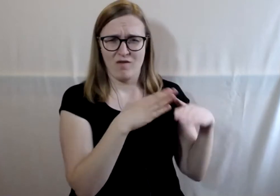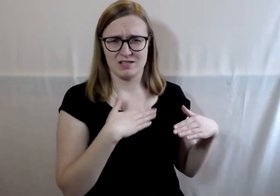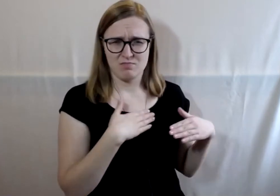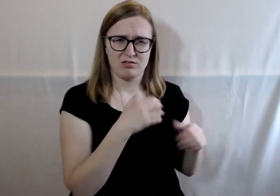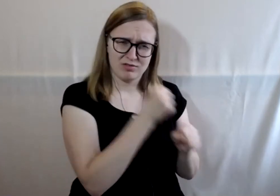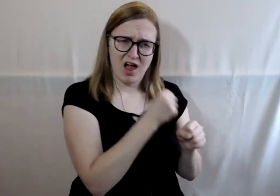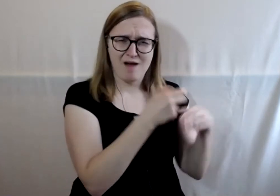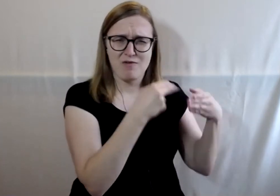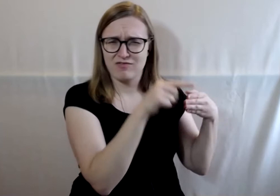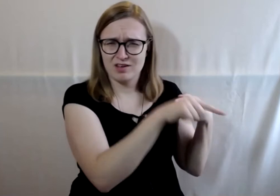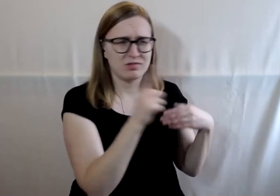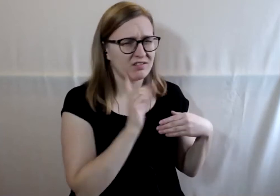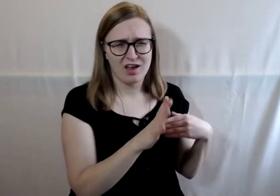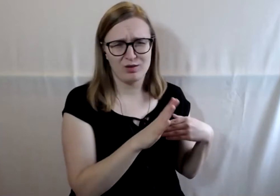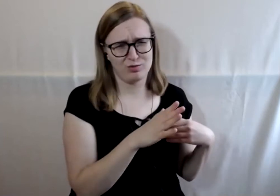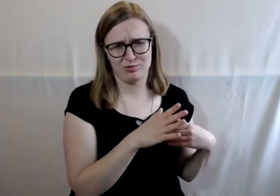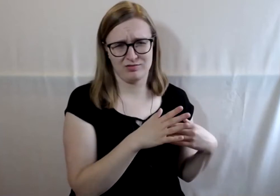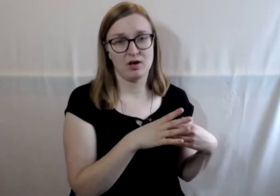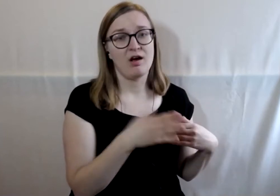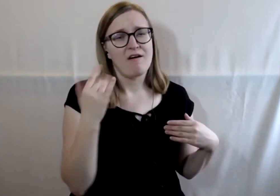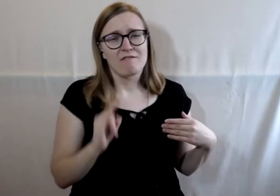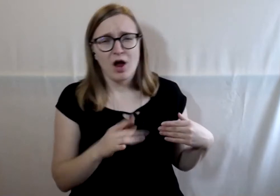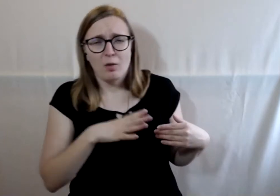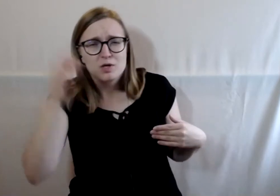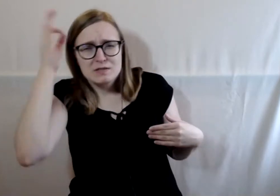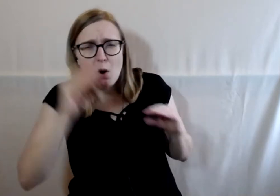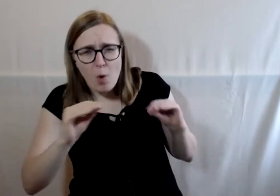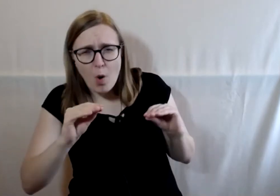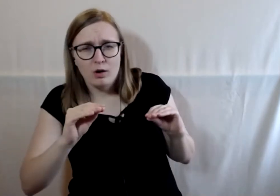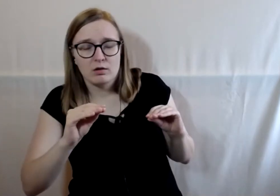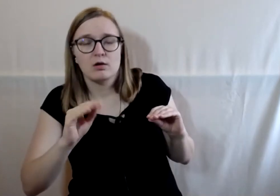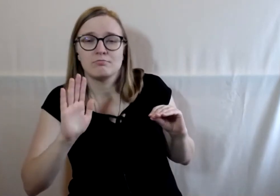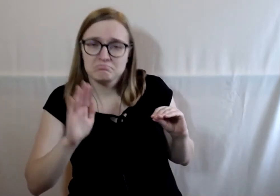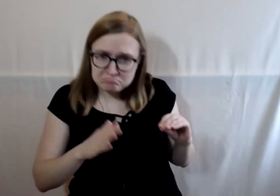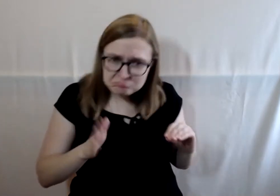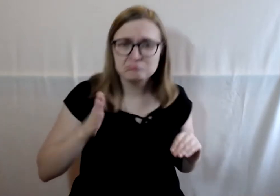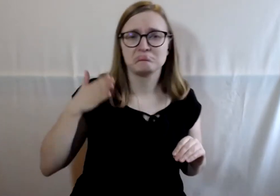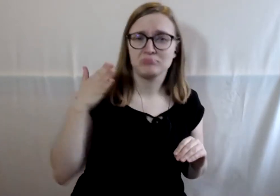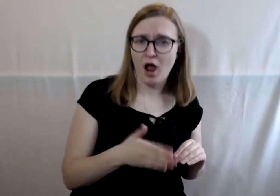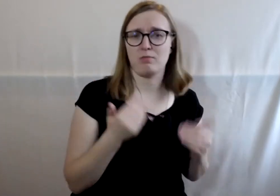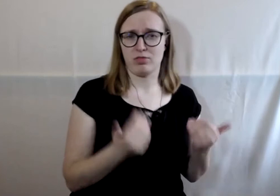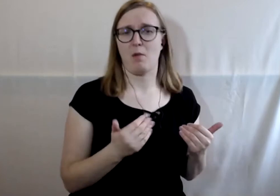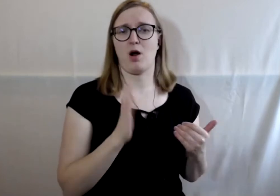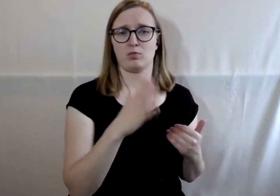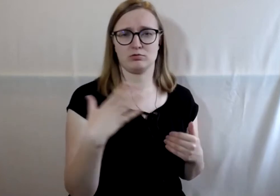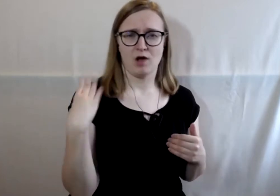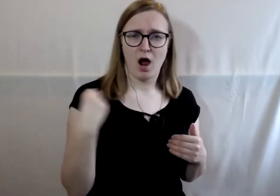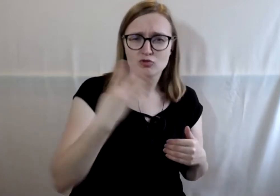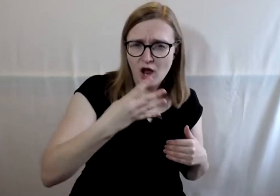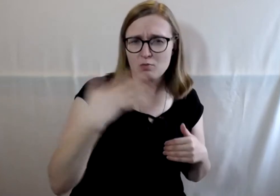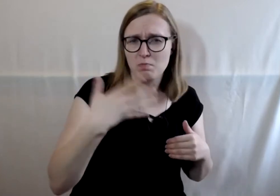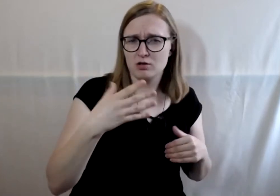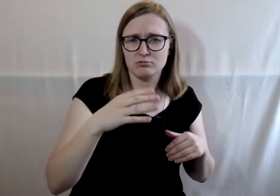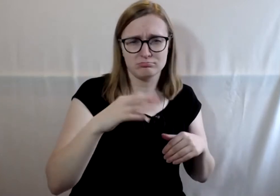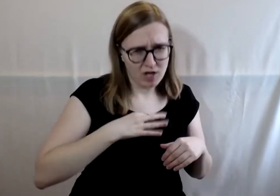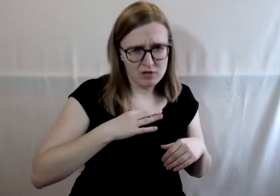they decided they wanted to do what they always wanted to do, and that was to be a teacher. For others,